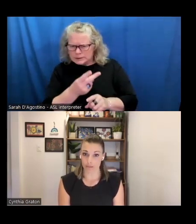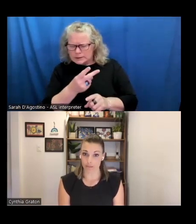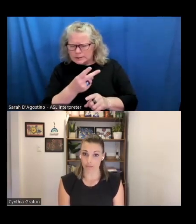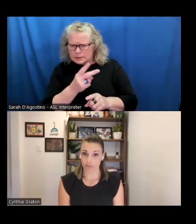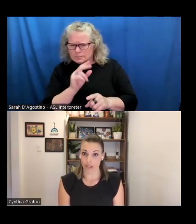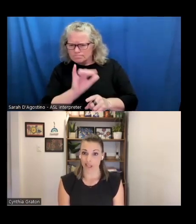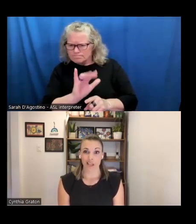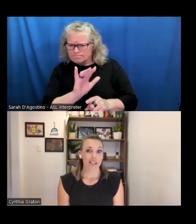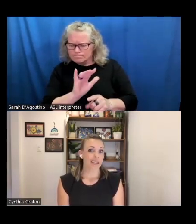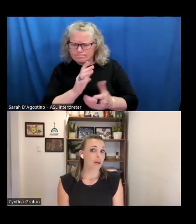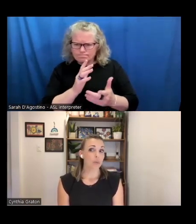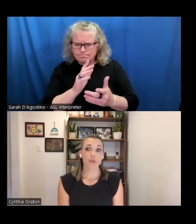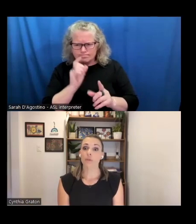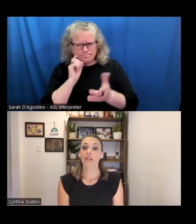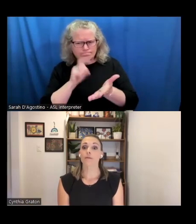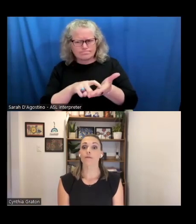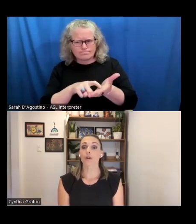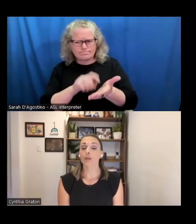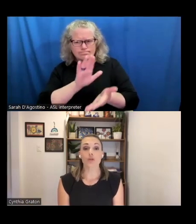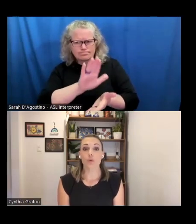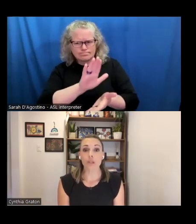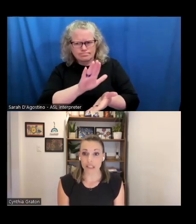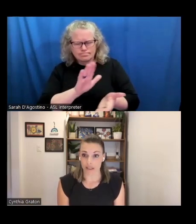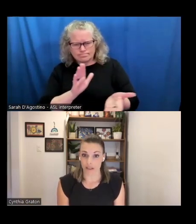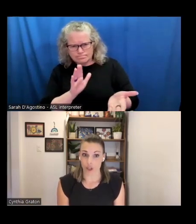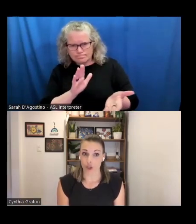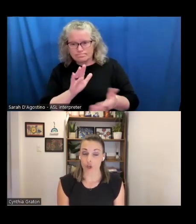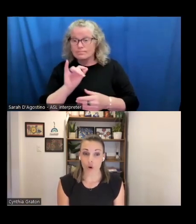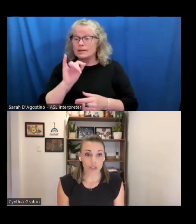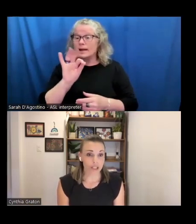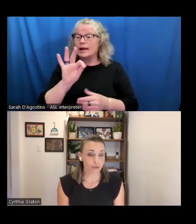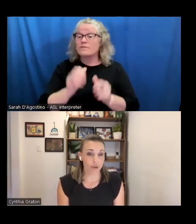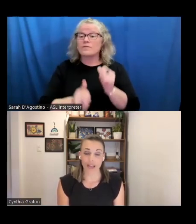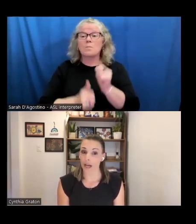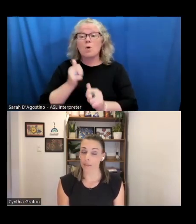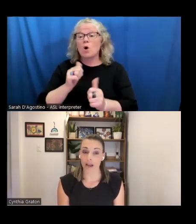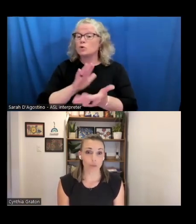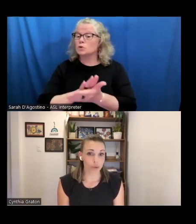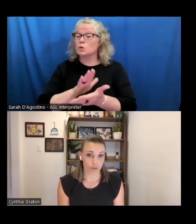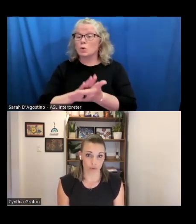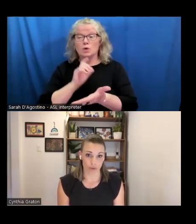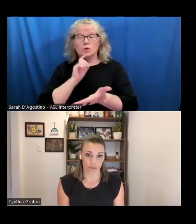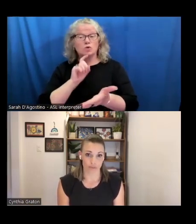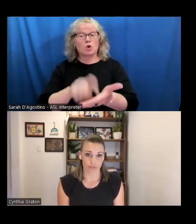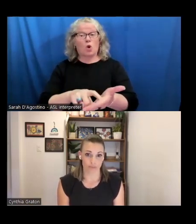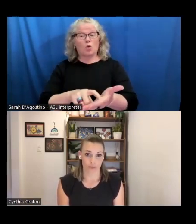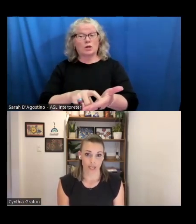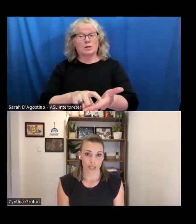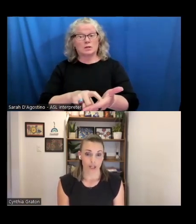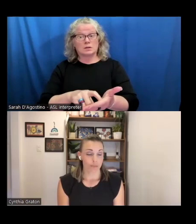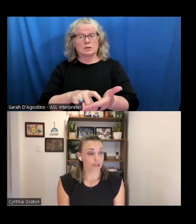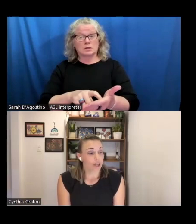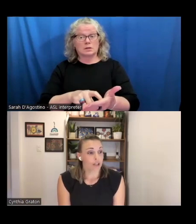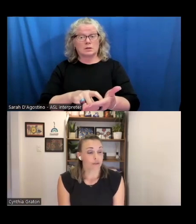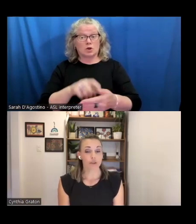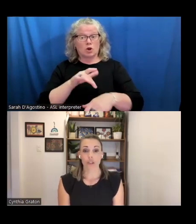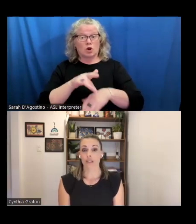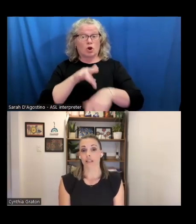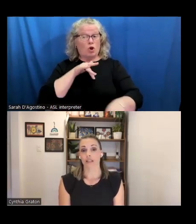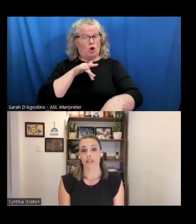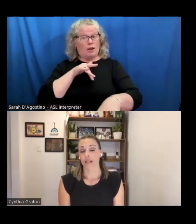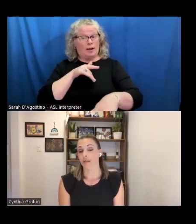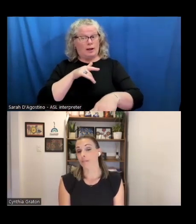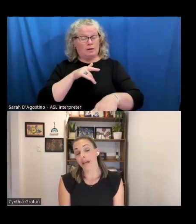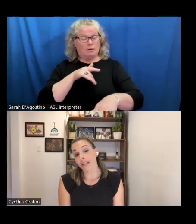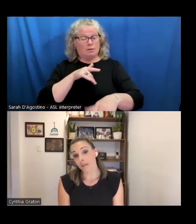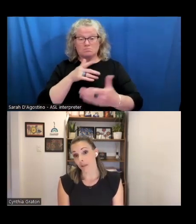schools, there would be virtually no need for timeout rooms. But